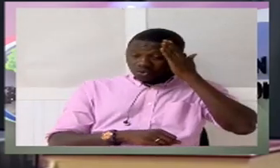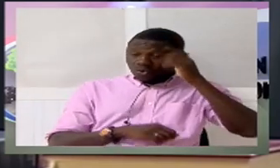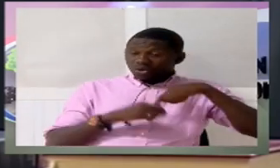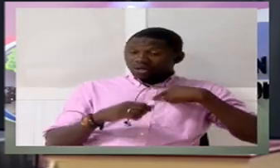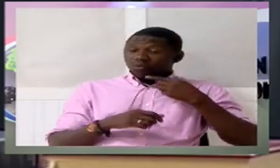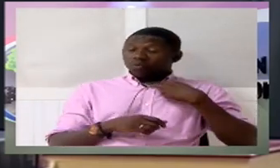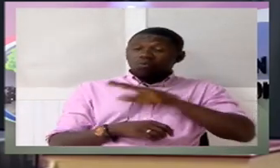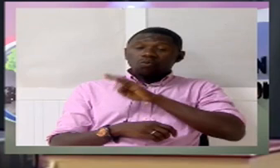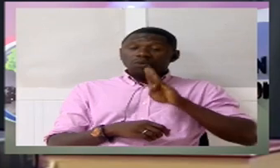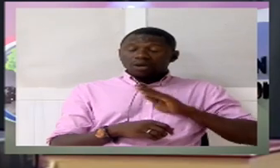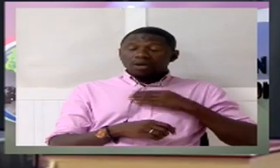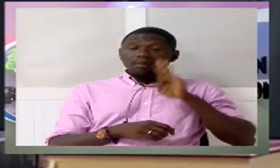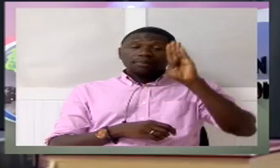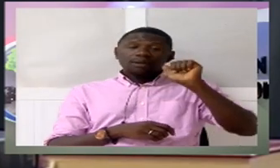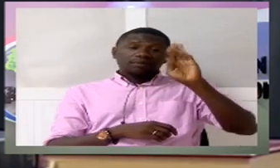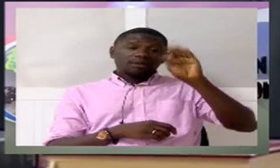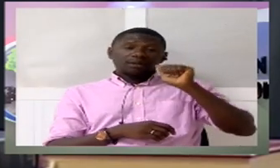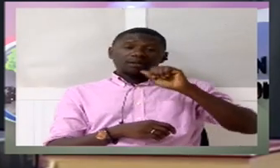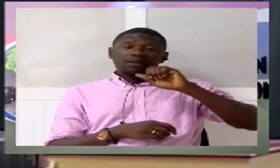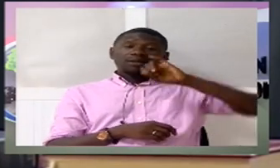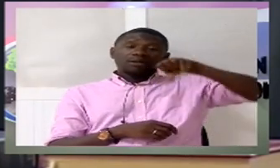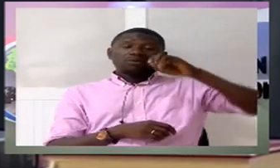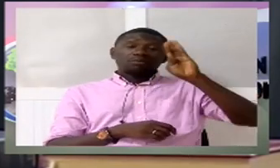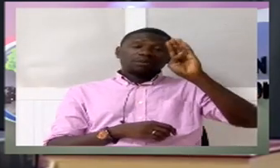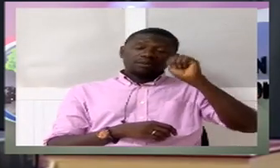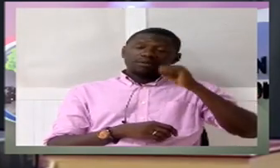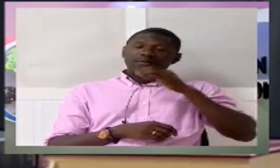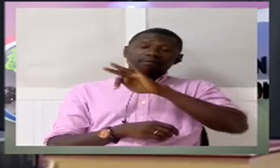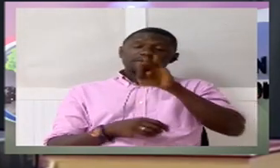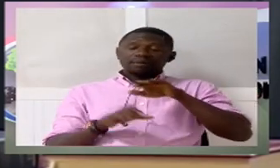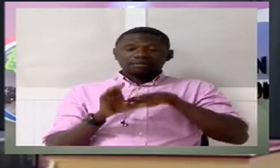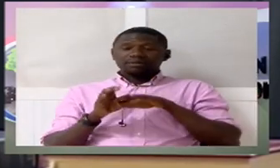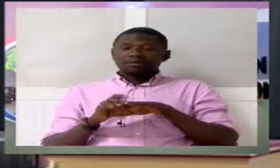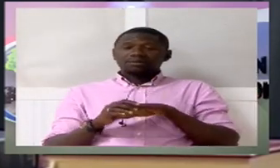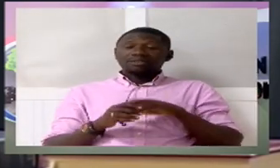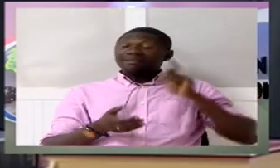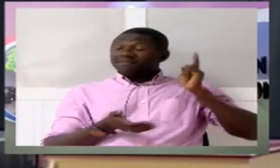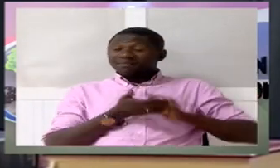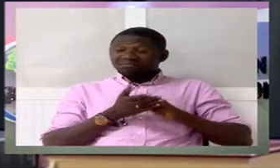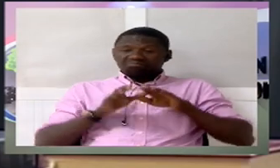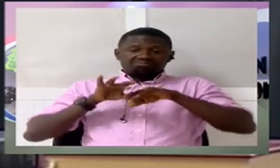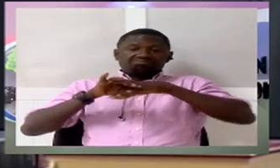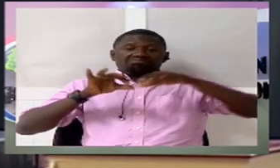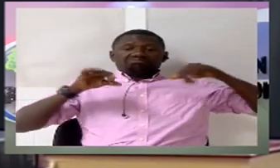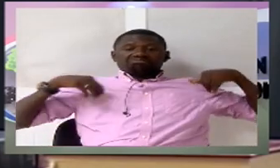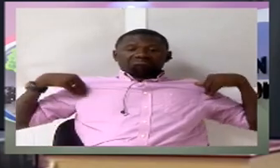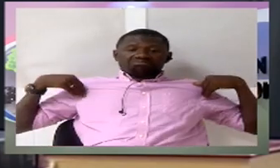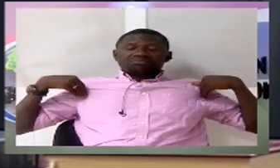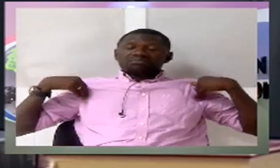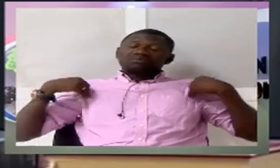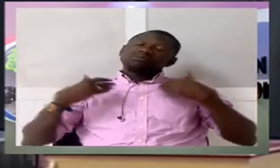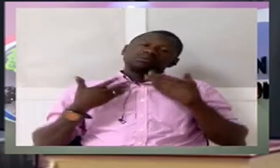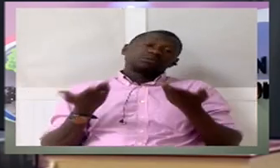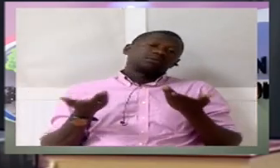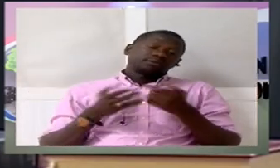kalamuta we are Baba Job's family kontol mu Baba Job la dimbaya moledi they quickly disassociate themselves from us tariya ringe si